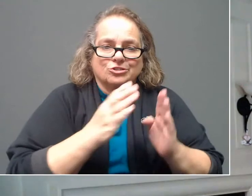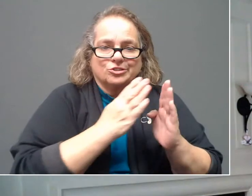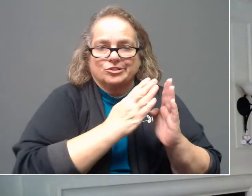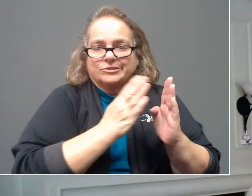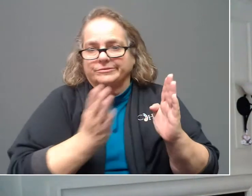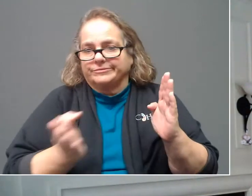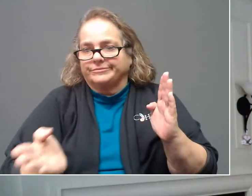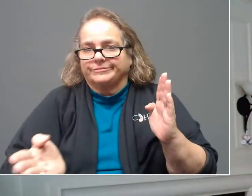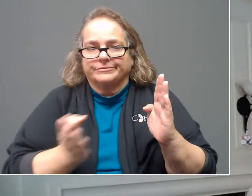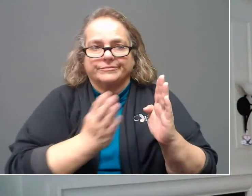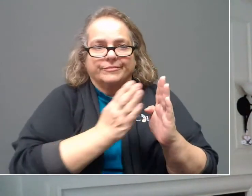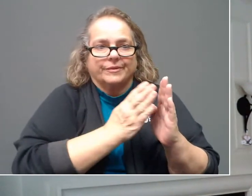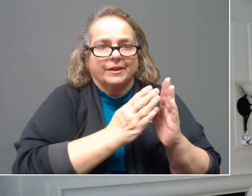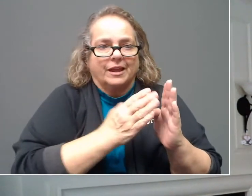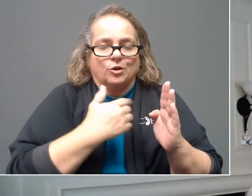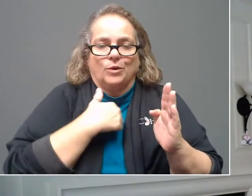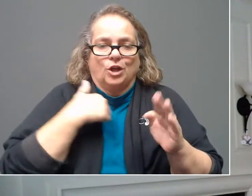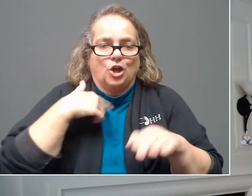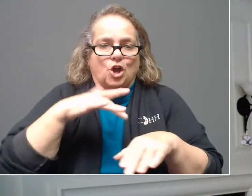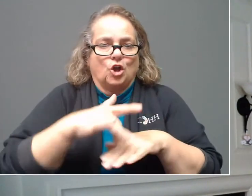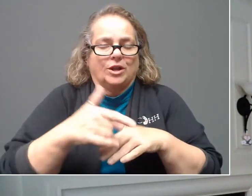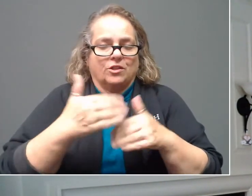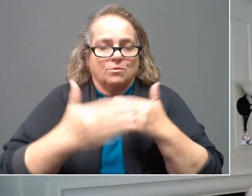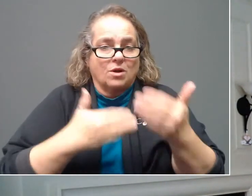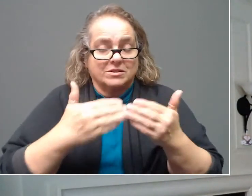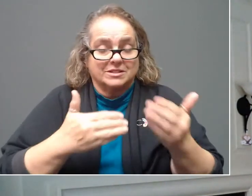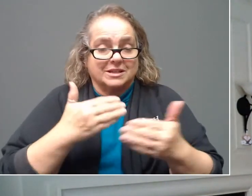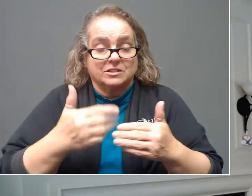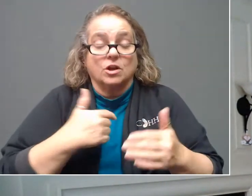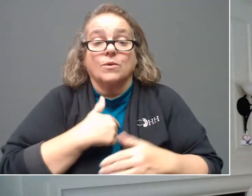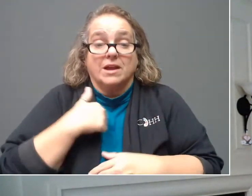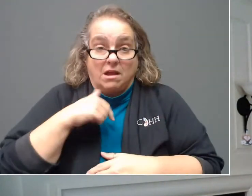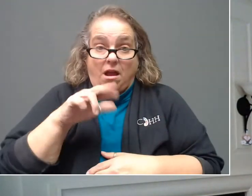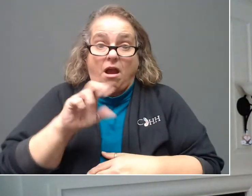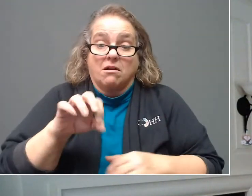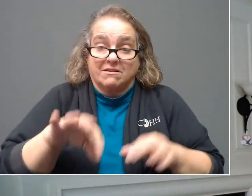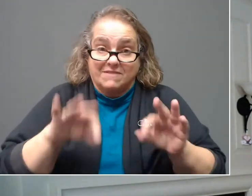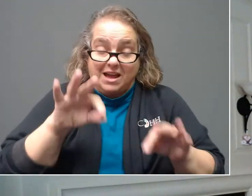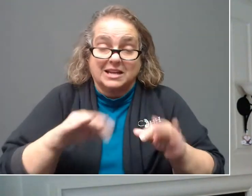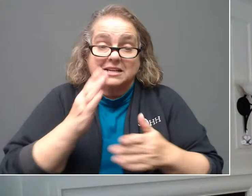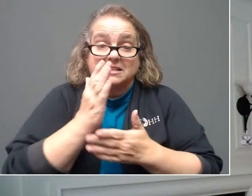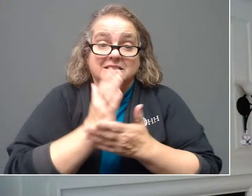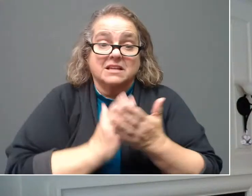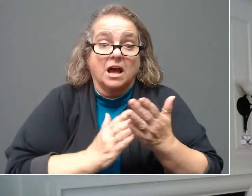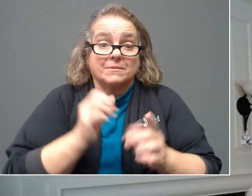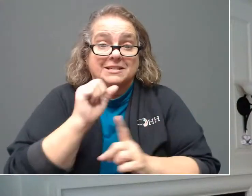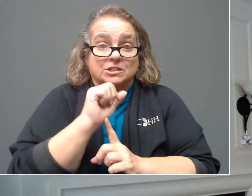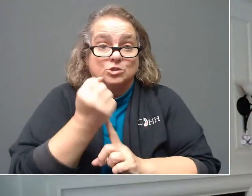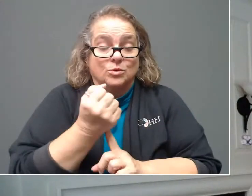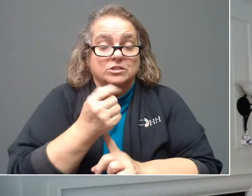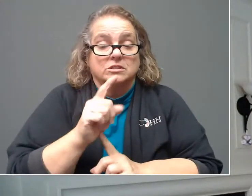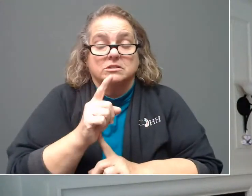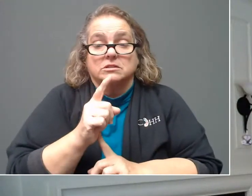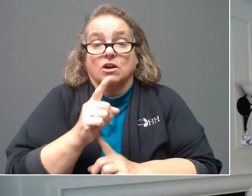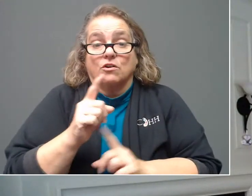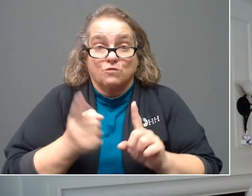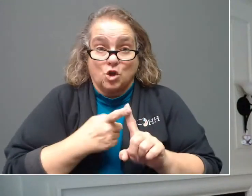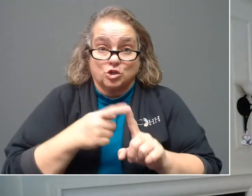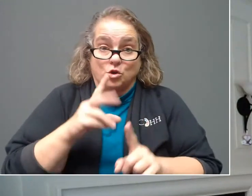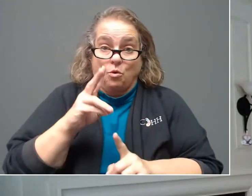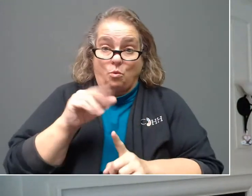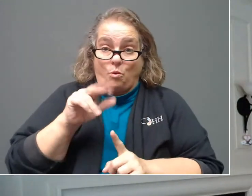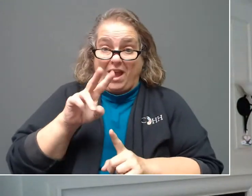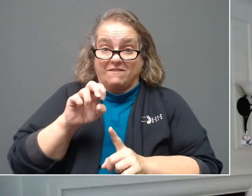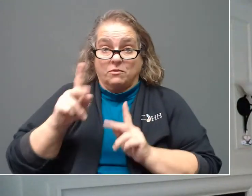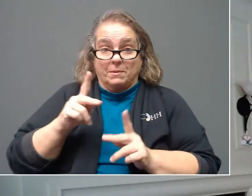in the process. We are finding that in some settings, as the first wave of people get vaccinated,